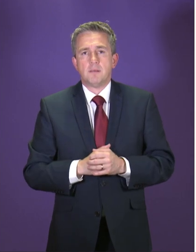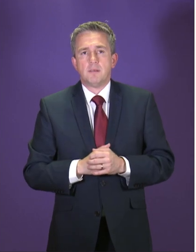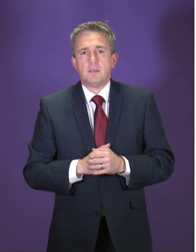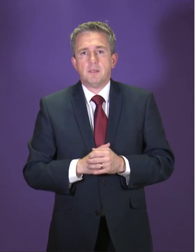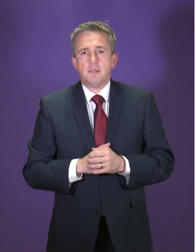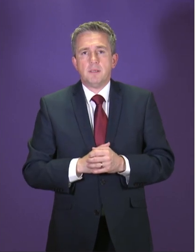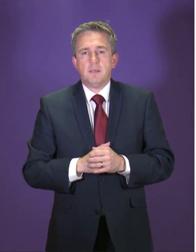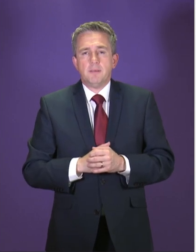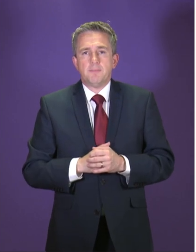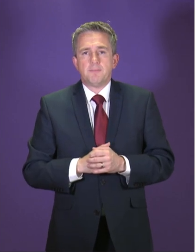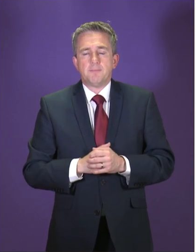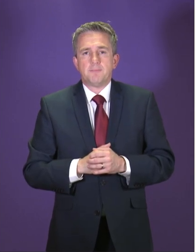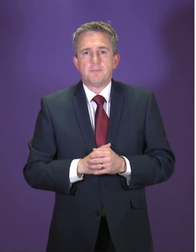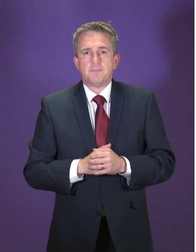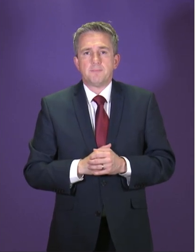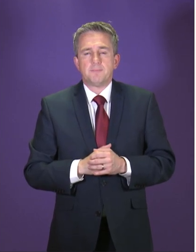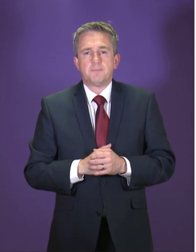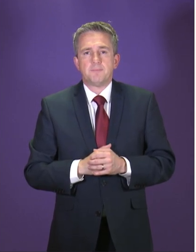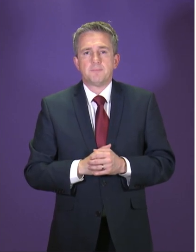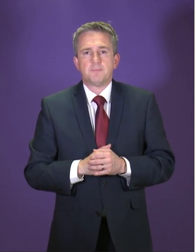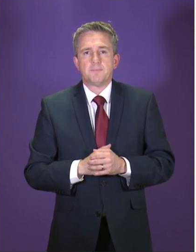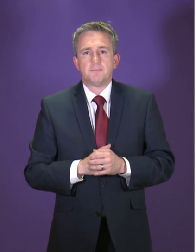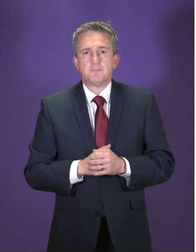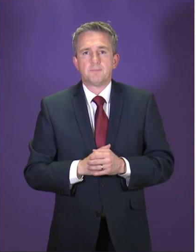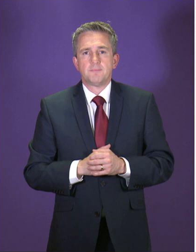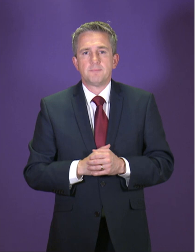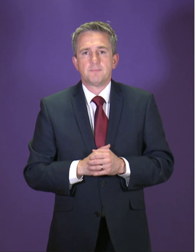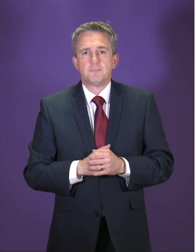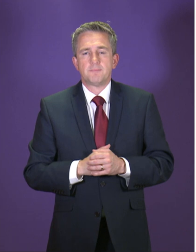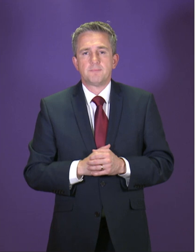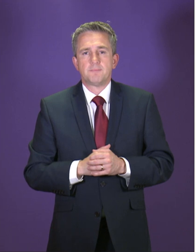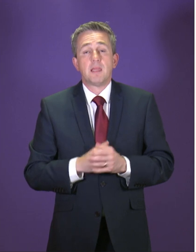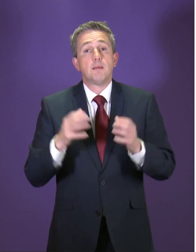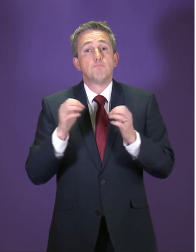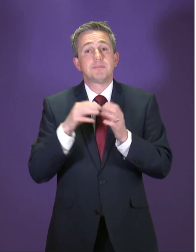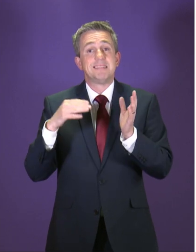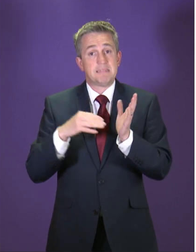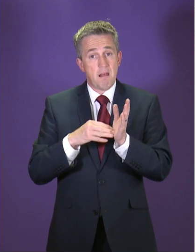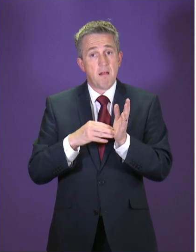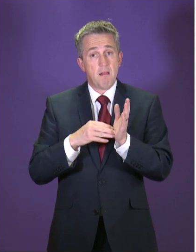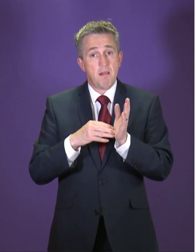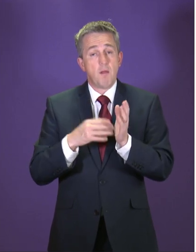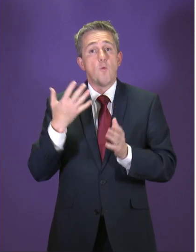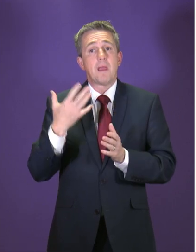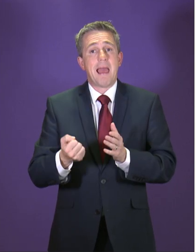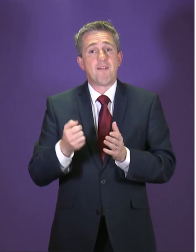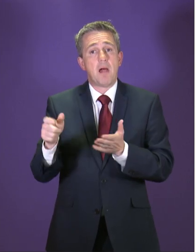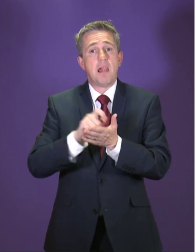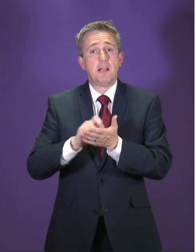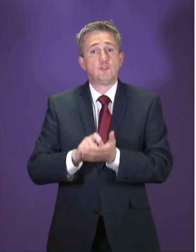we have in Brazil a literary event called FLIP,